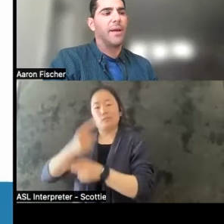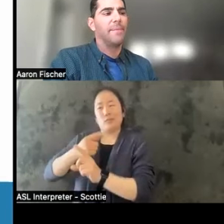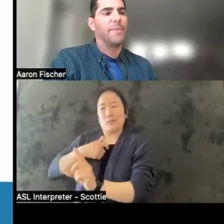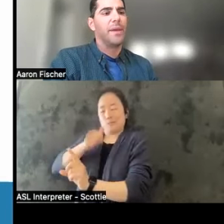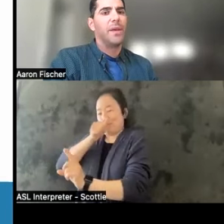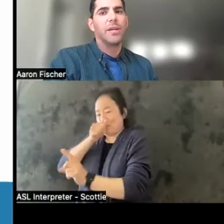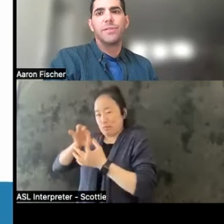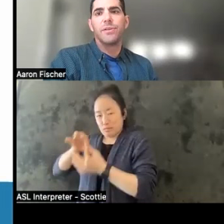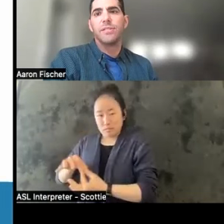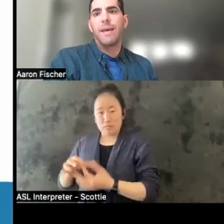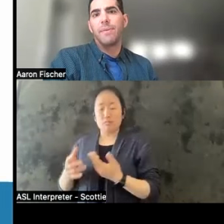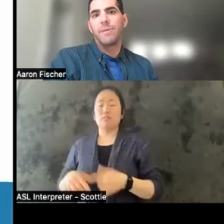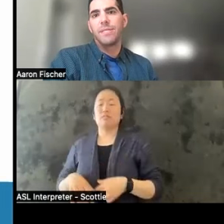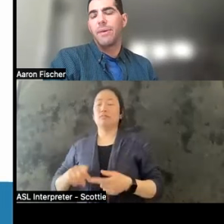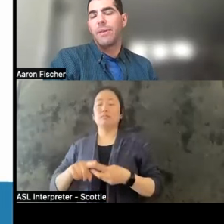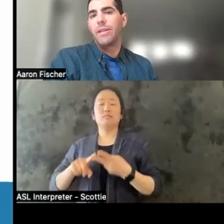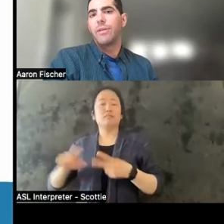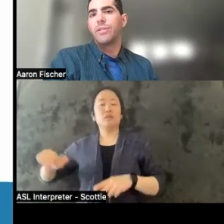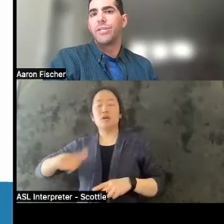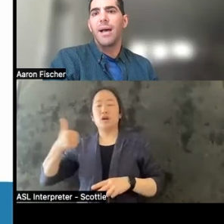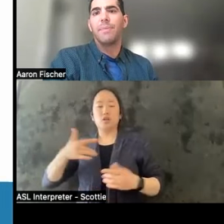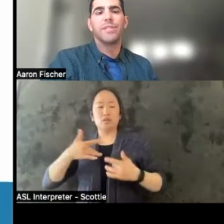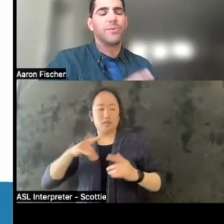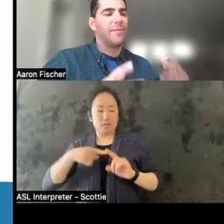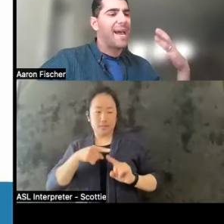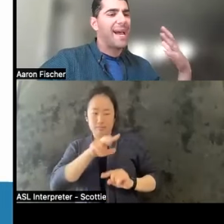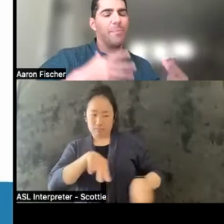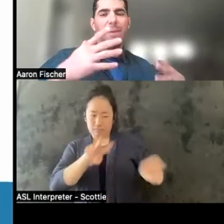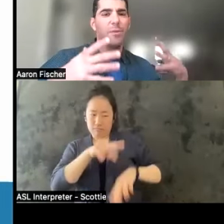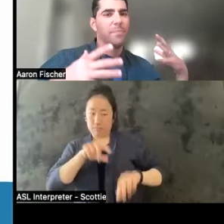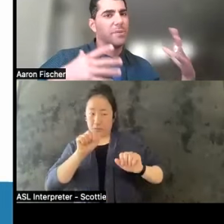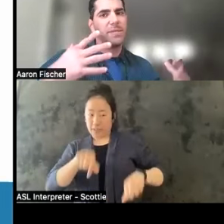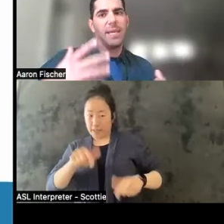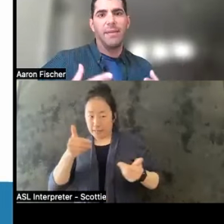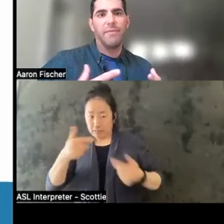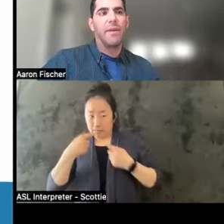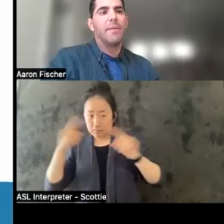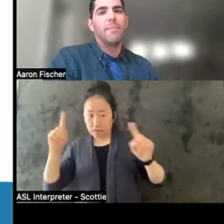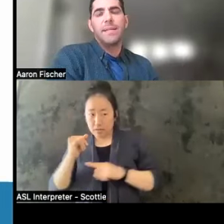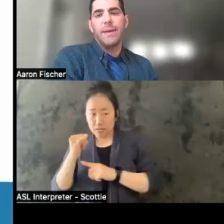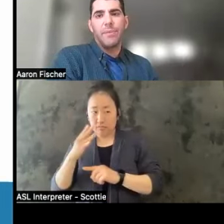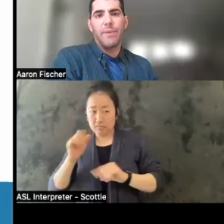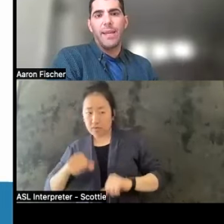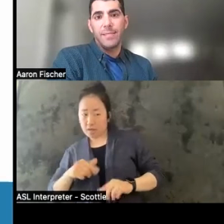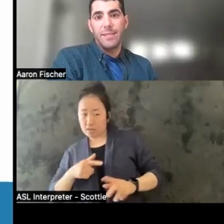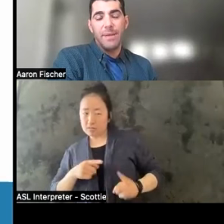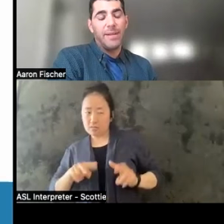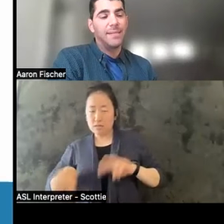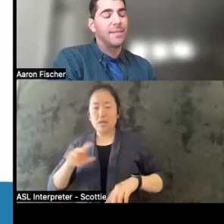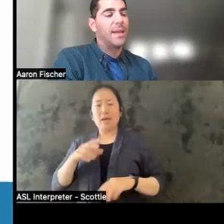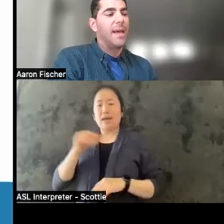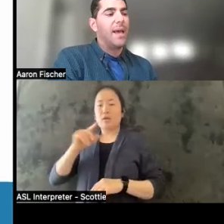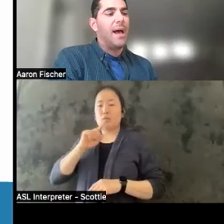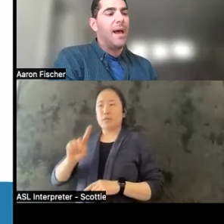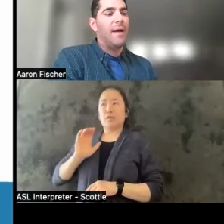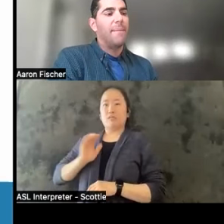other concerns about a person's ability to do the job and just sort of how people perceive mental health related